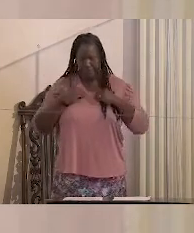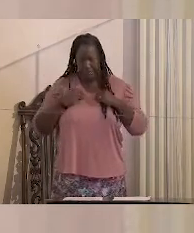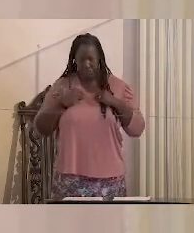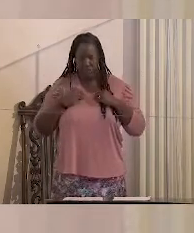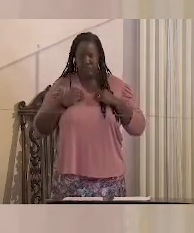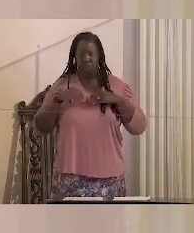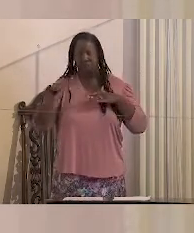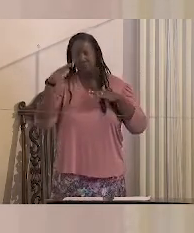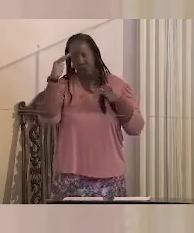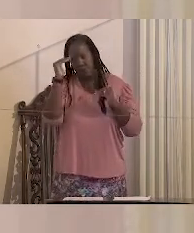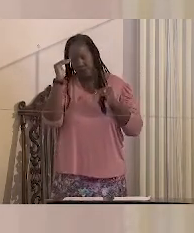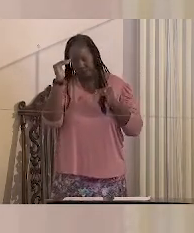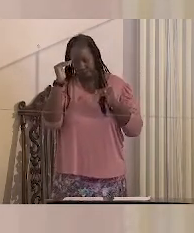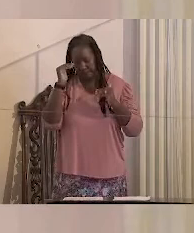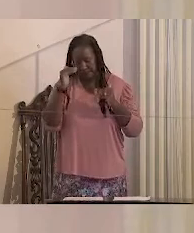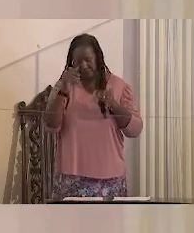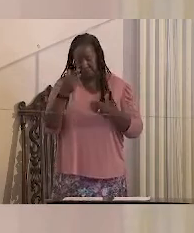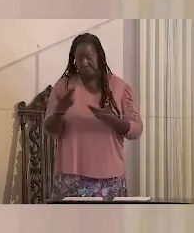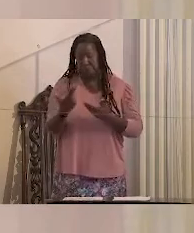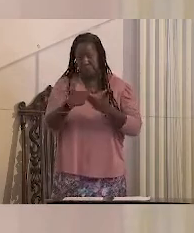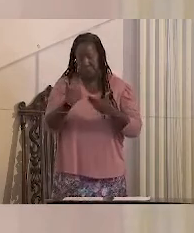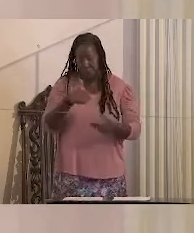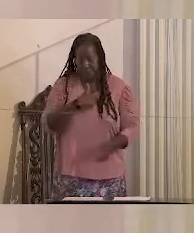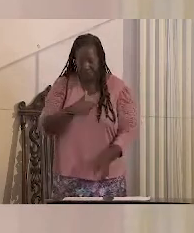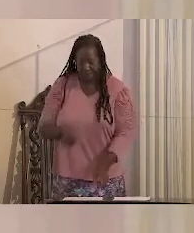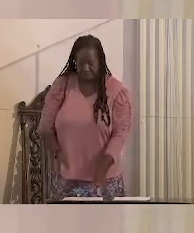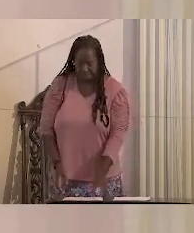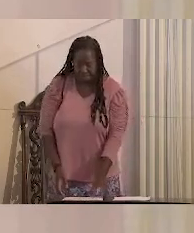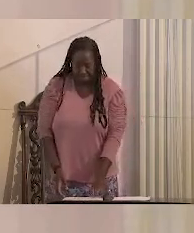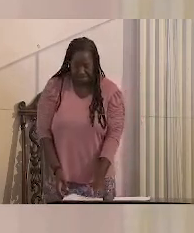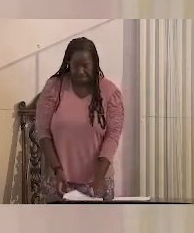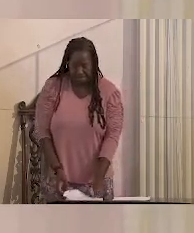Please, pray with me.